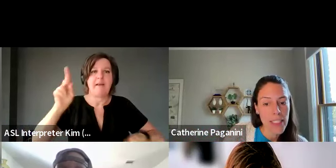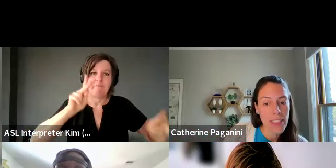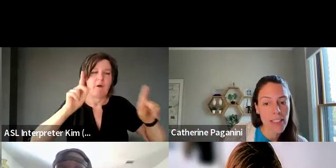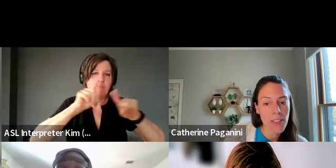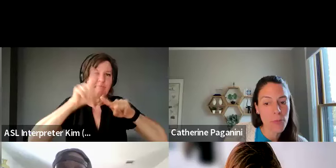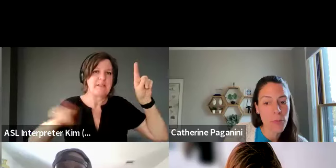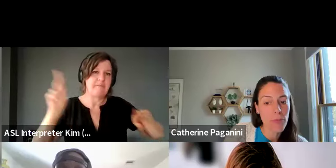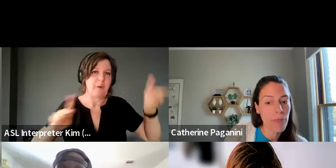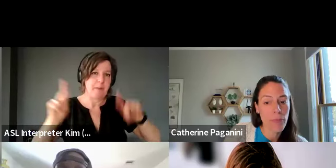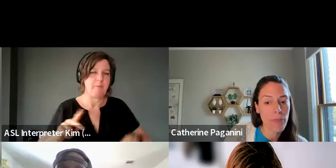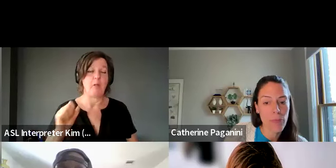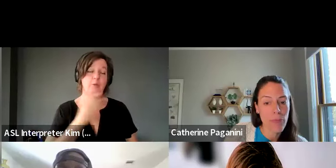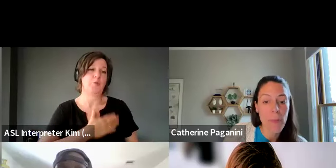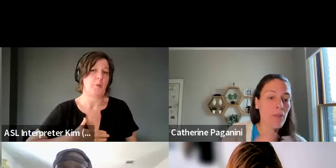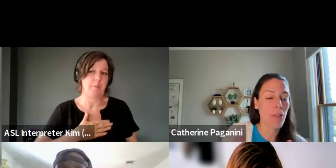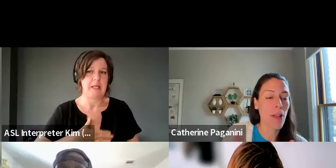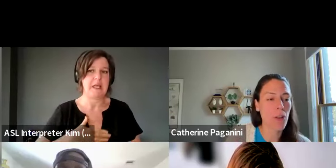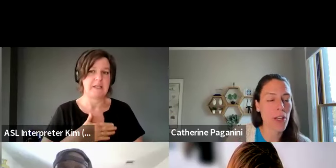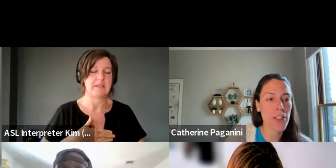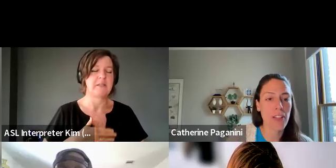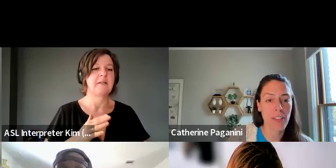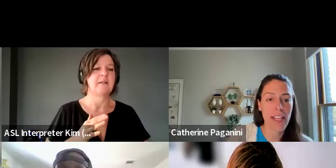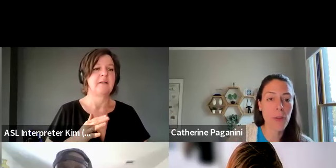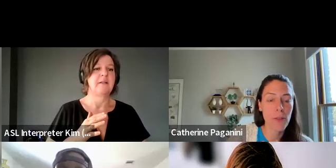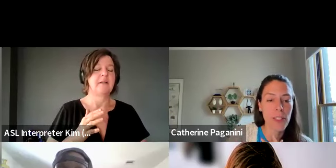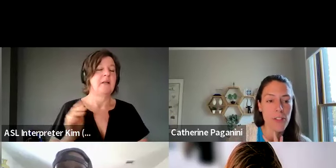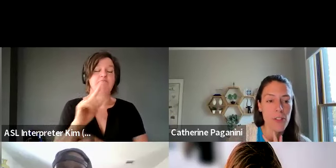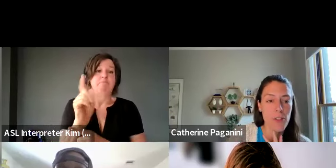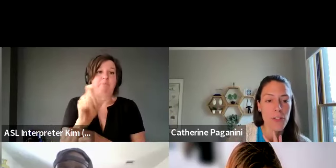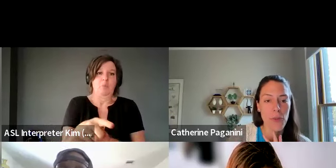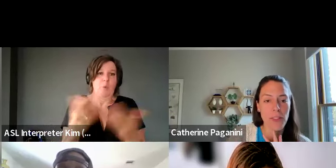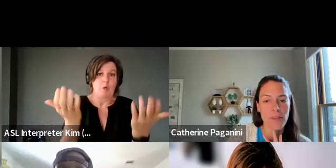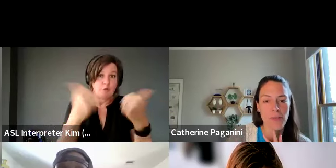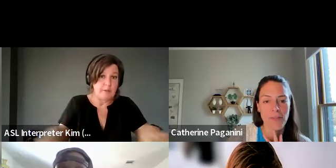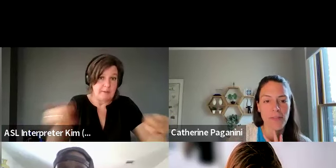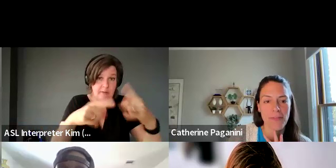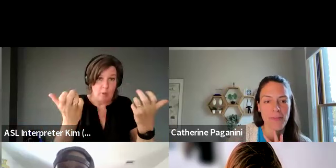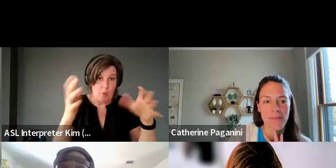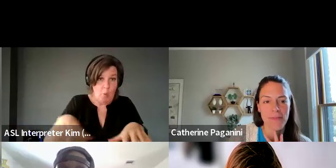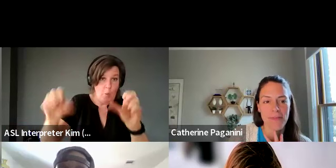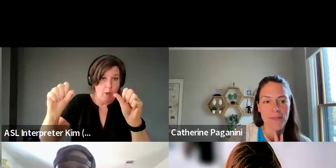yeah, please. I mean, I'm question here. Anyone who would like to do the first one?